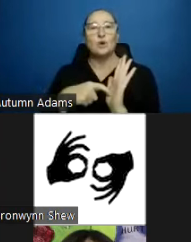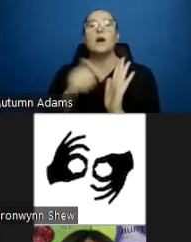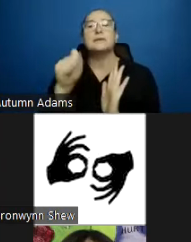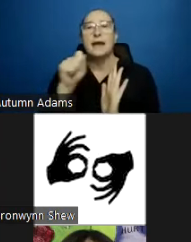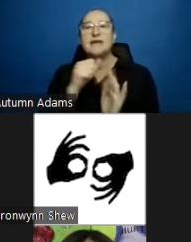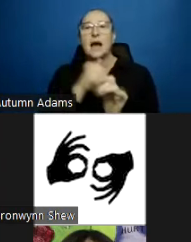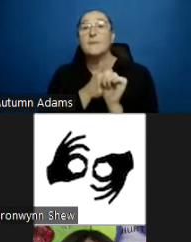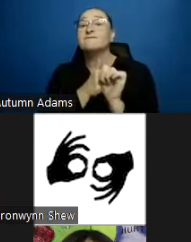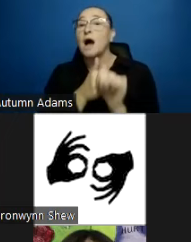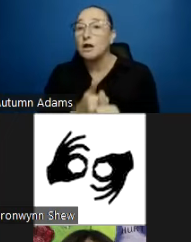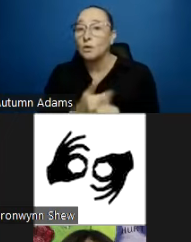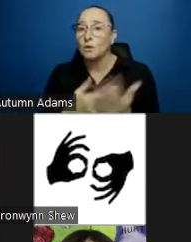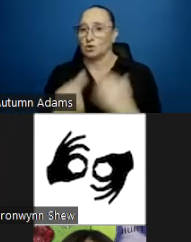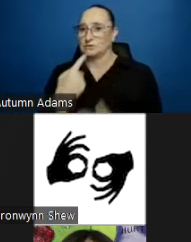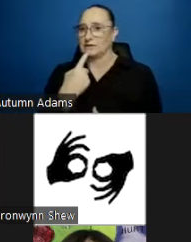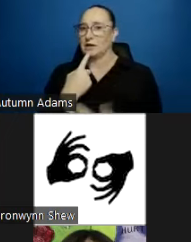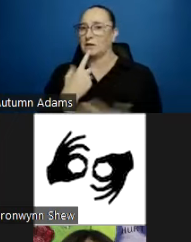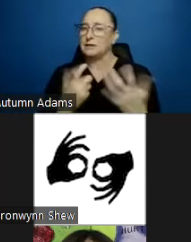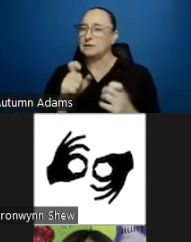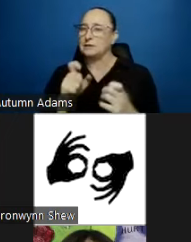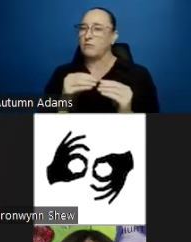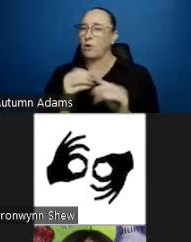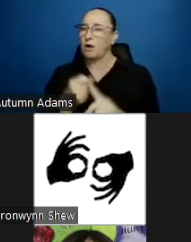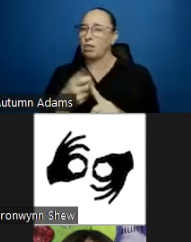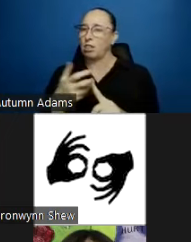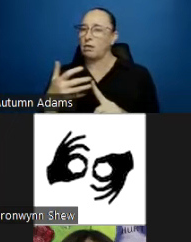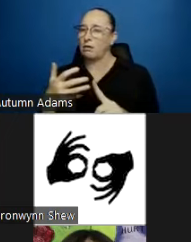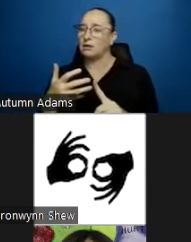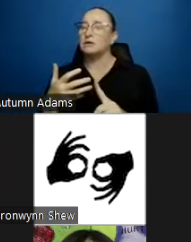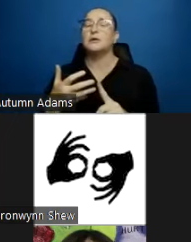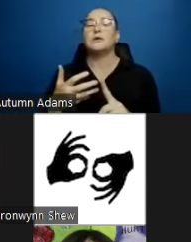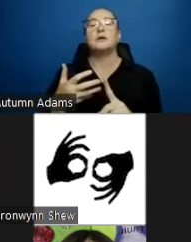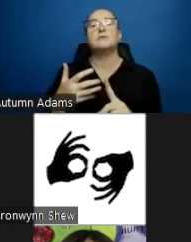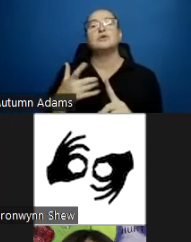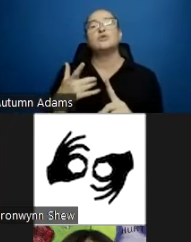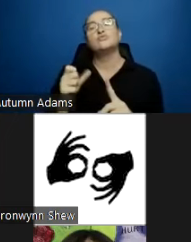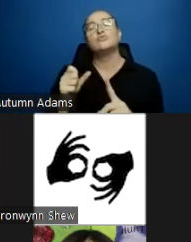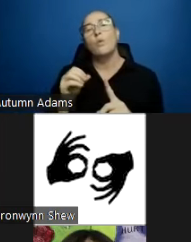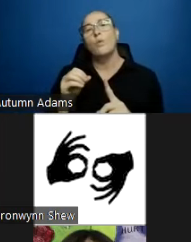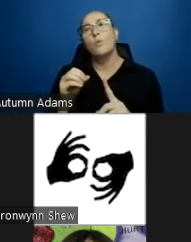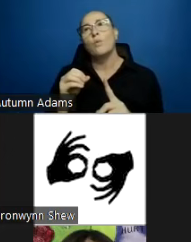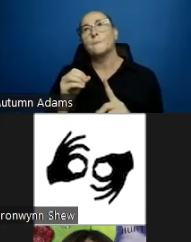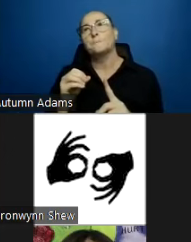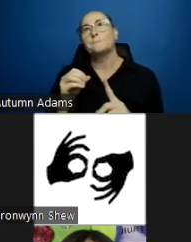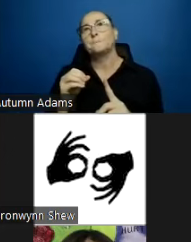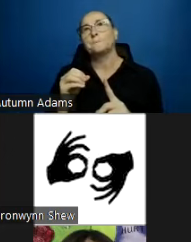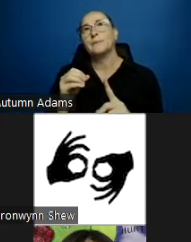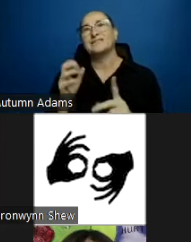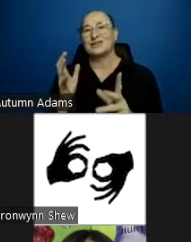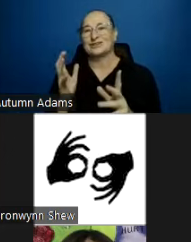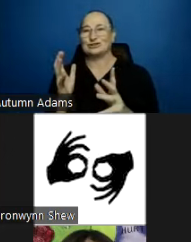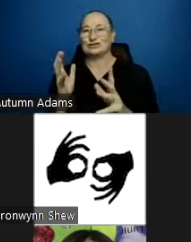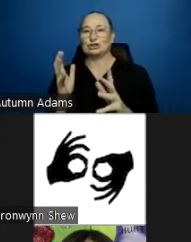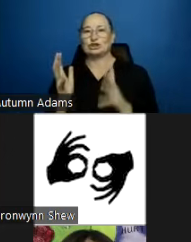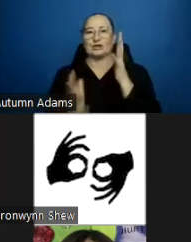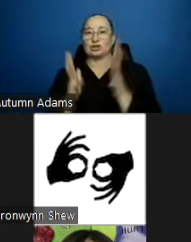following that you're saying, but I might need some more information. So it's just a gesture that they are with you,